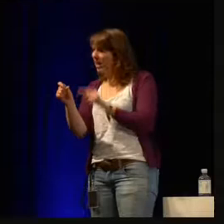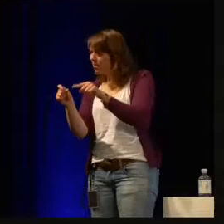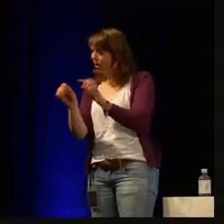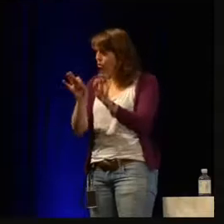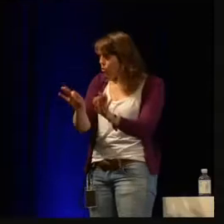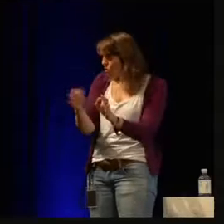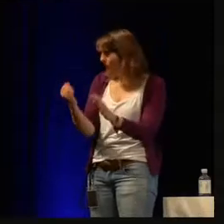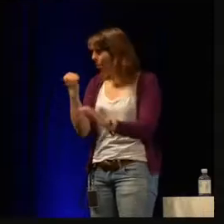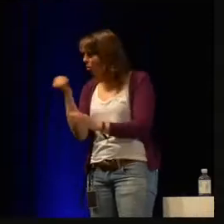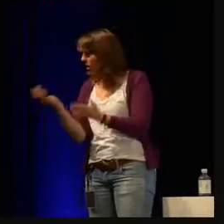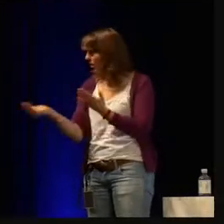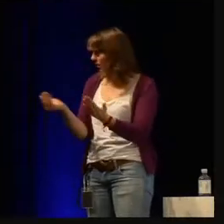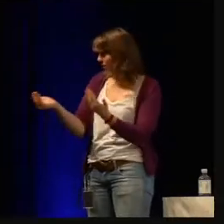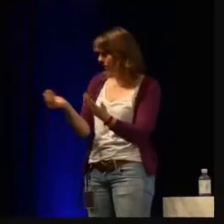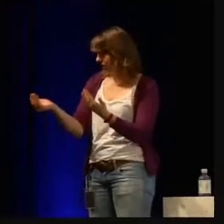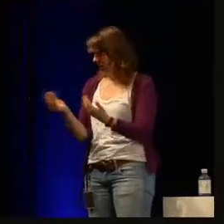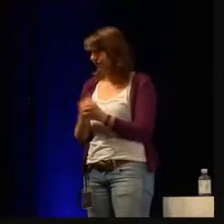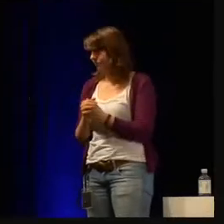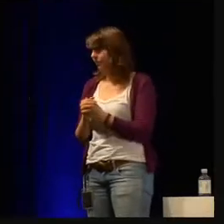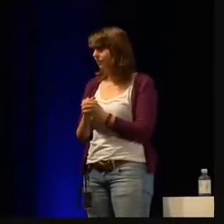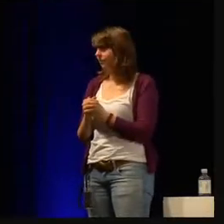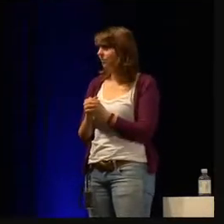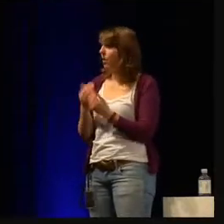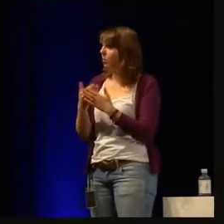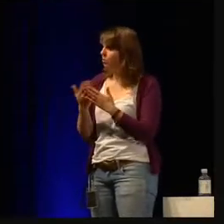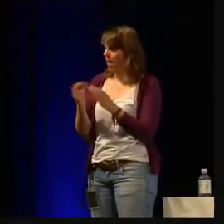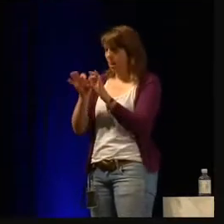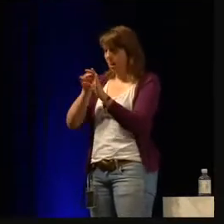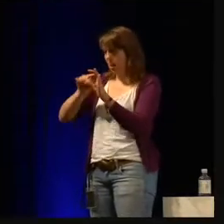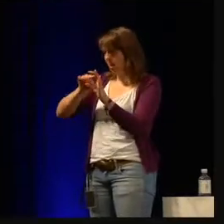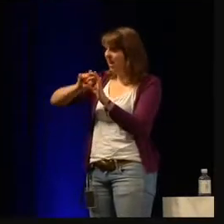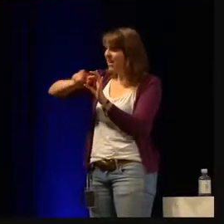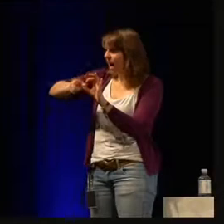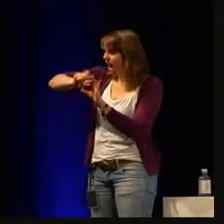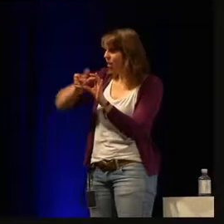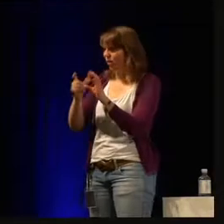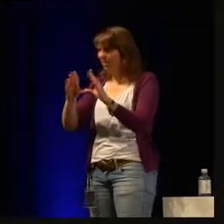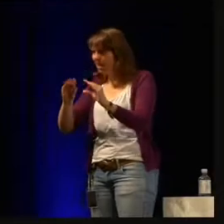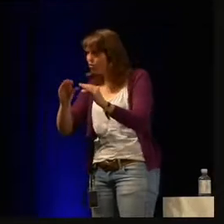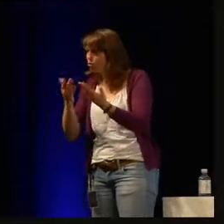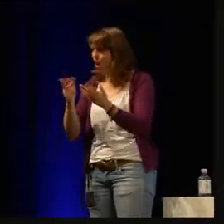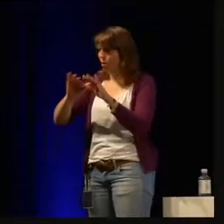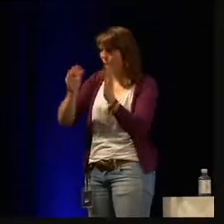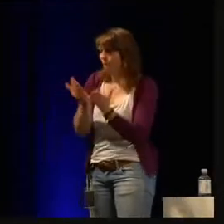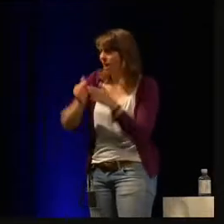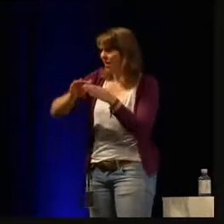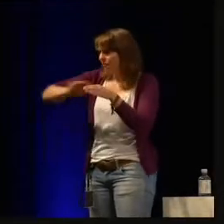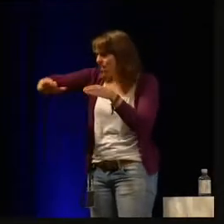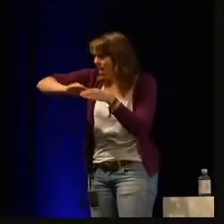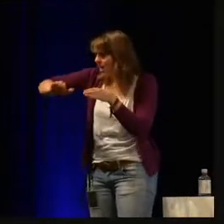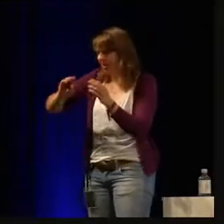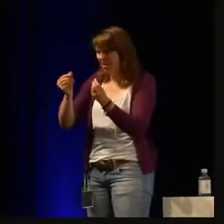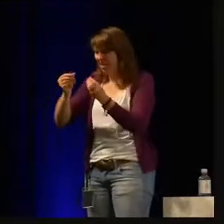distinguish benign and malignant cases of breast cancer, separated